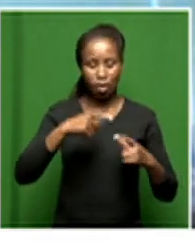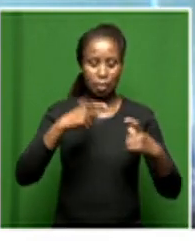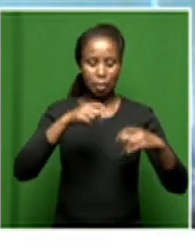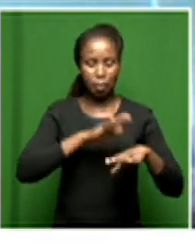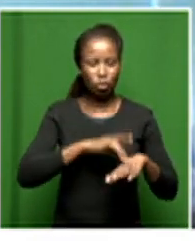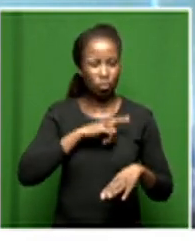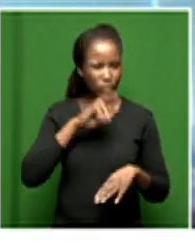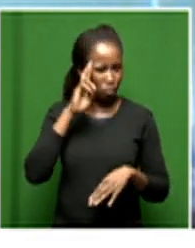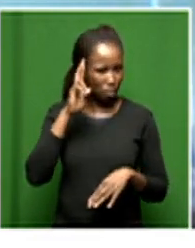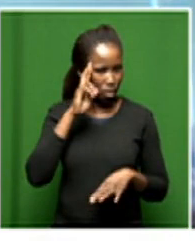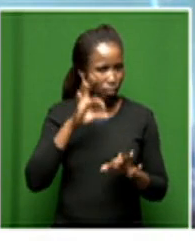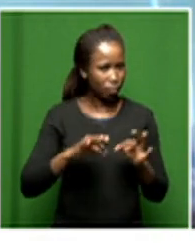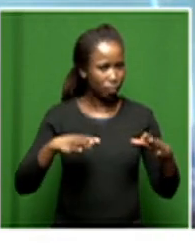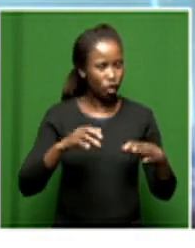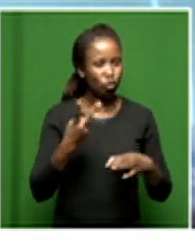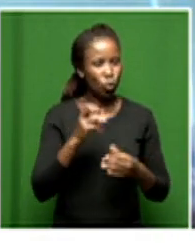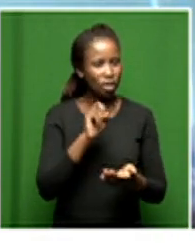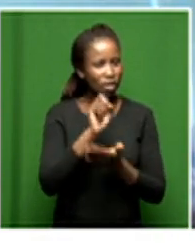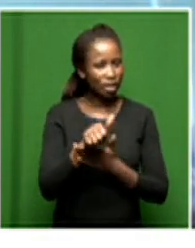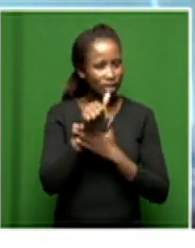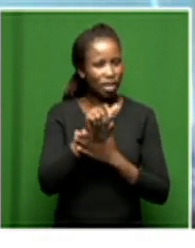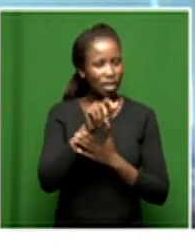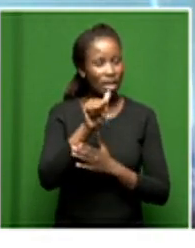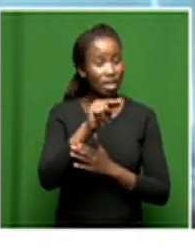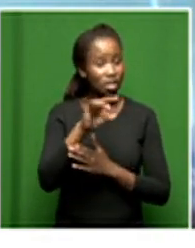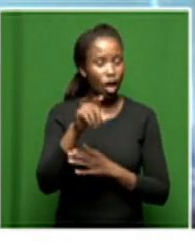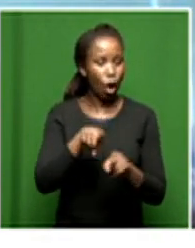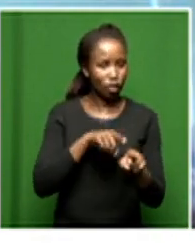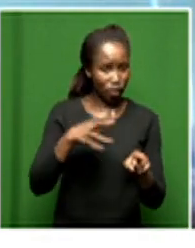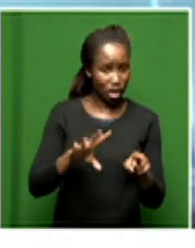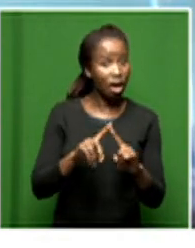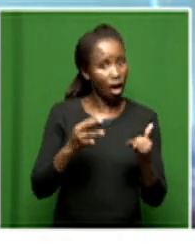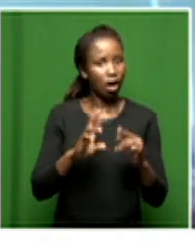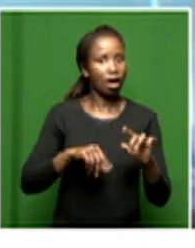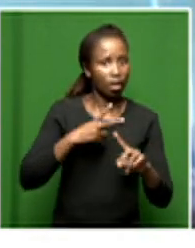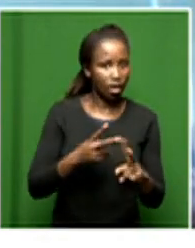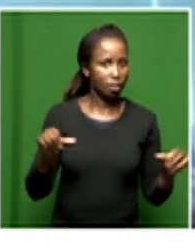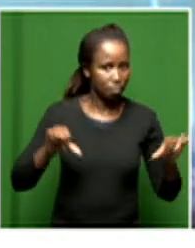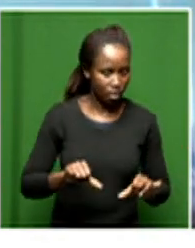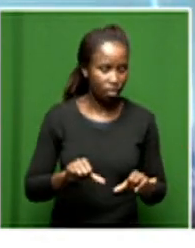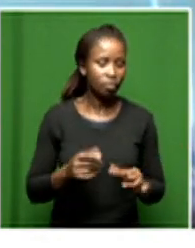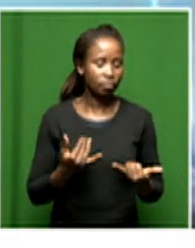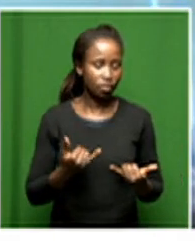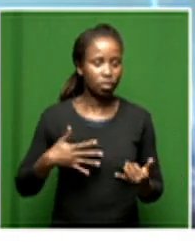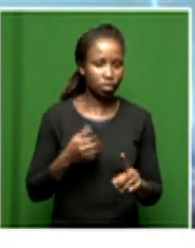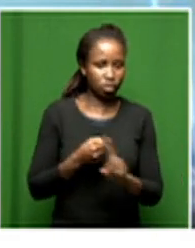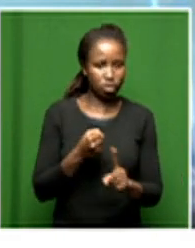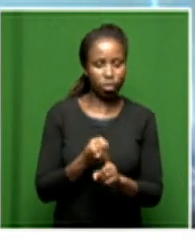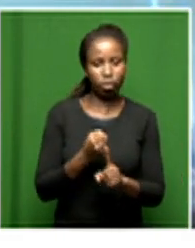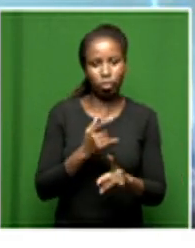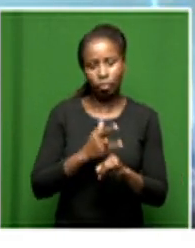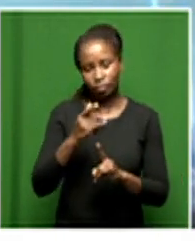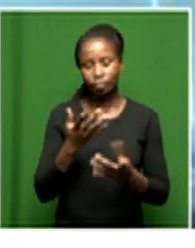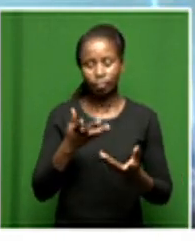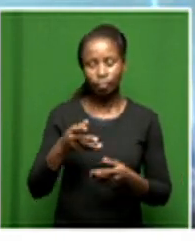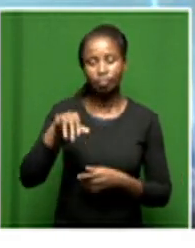lost the city of Johannesburg in 2016. They have it back now, but they want to win the city outright. They